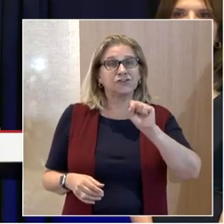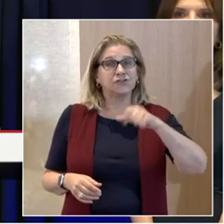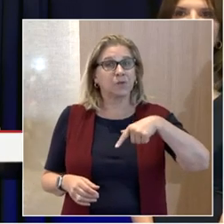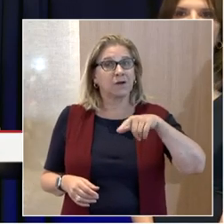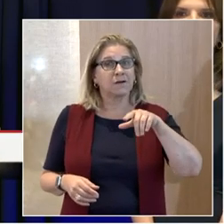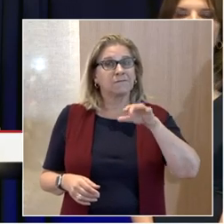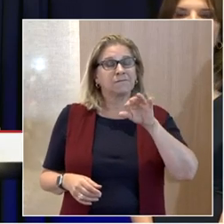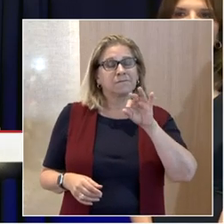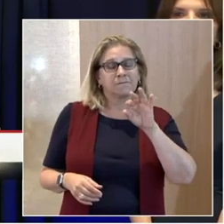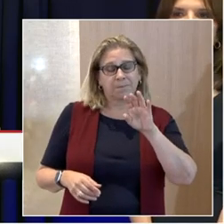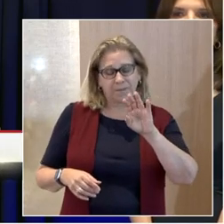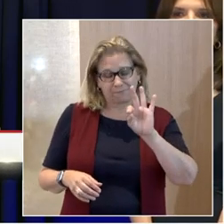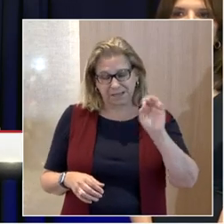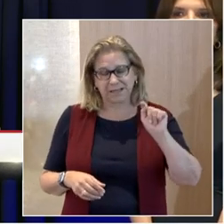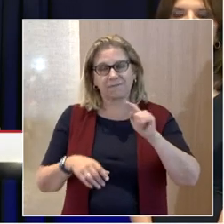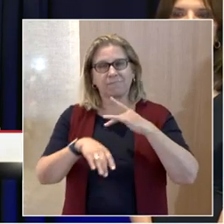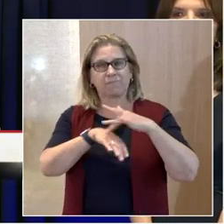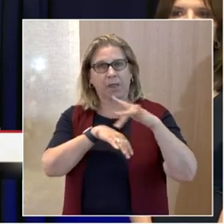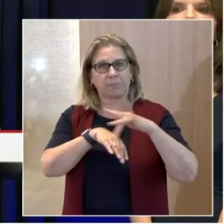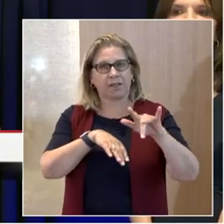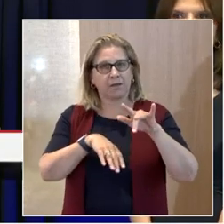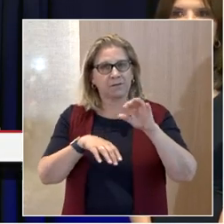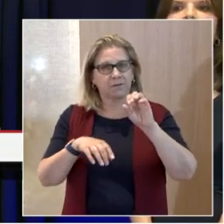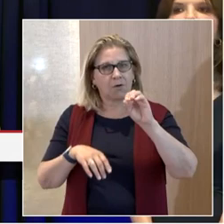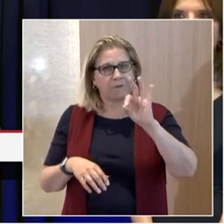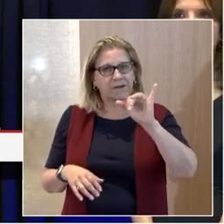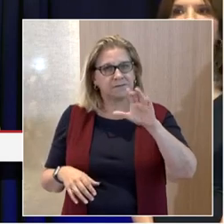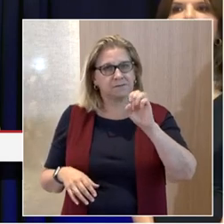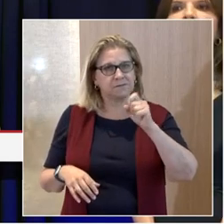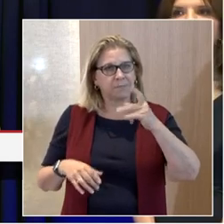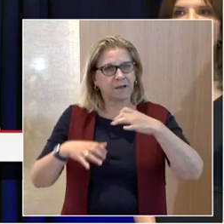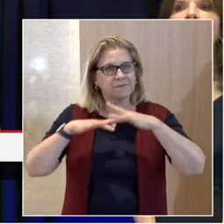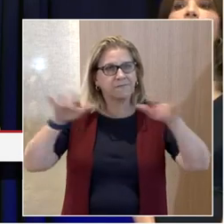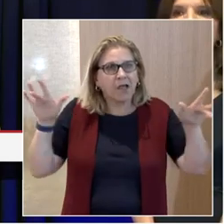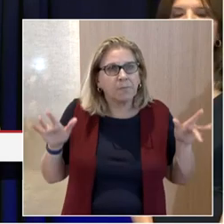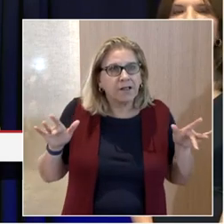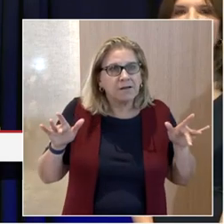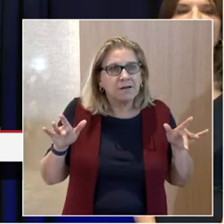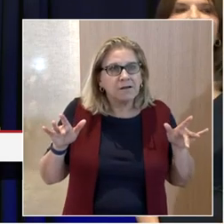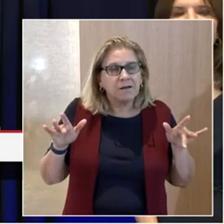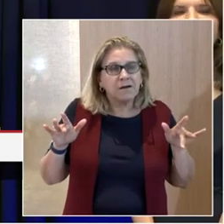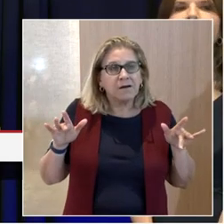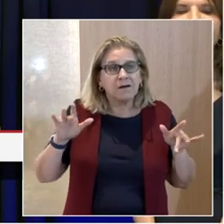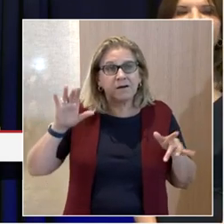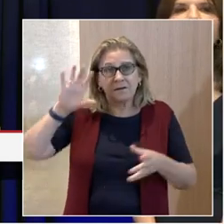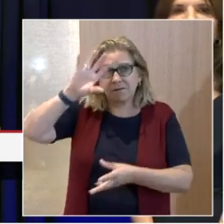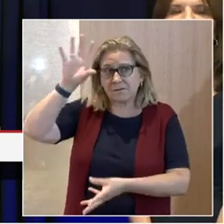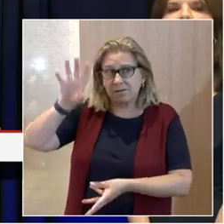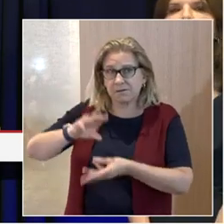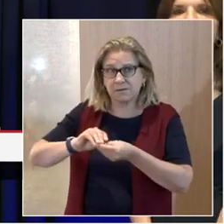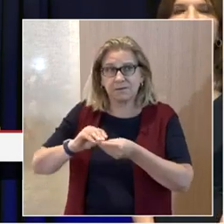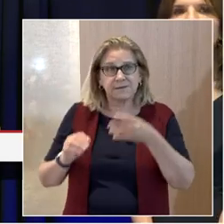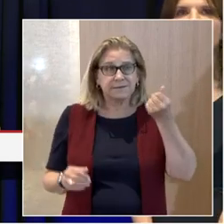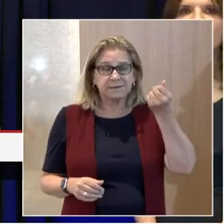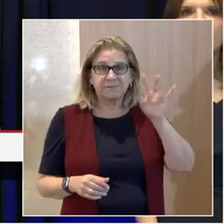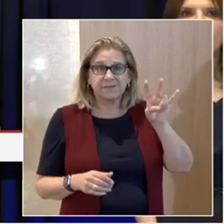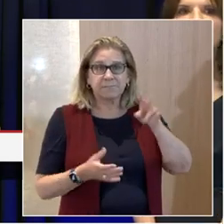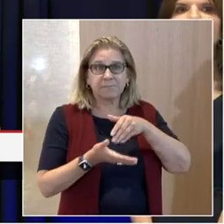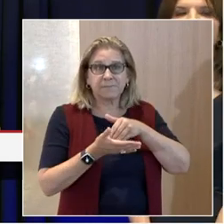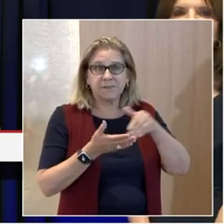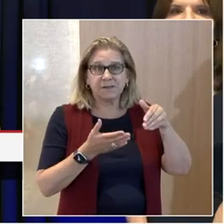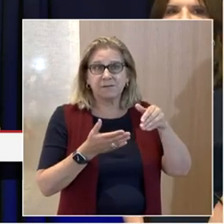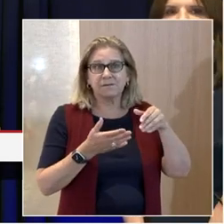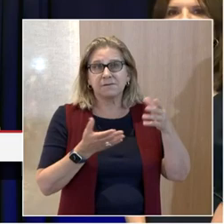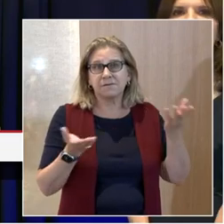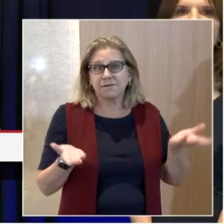space, 17 million of that rest right here within the downtown DC bid and Golden Triangle bid area. So we have a real